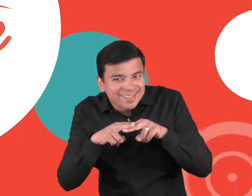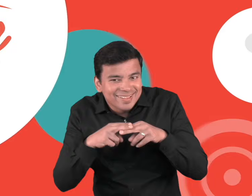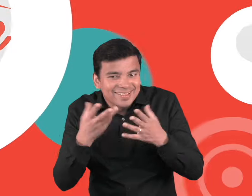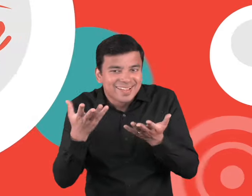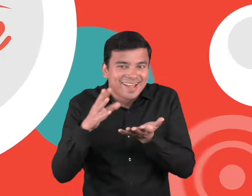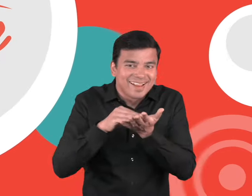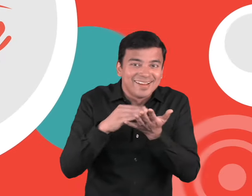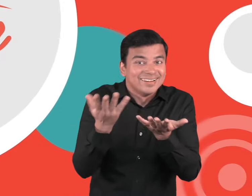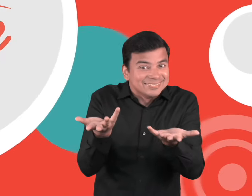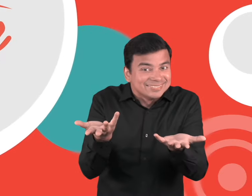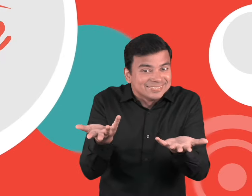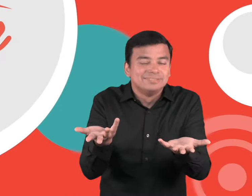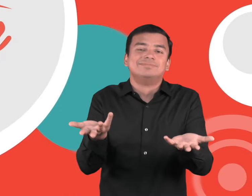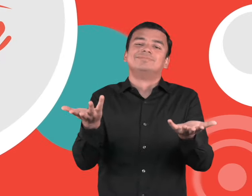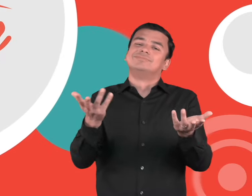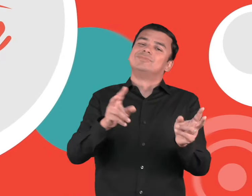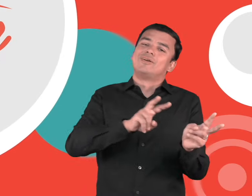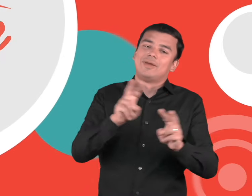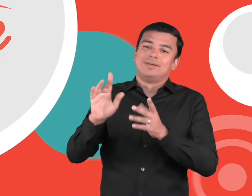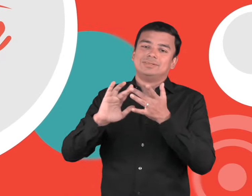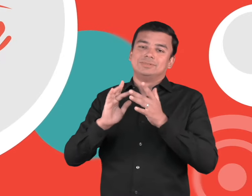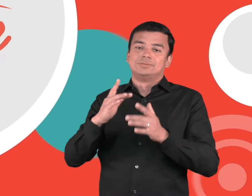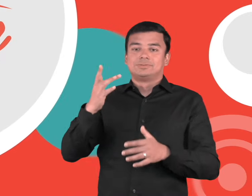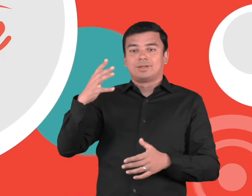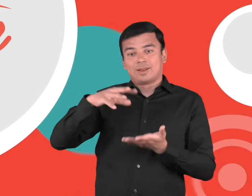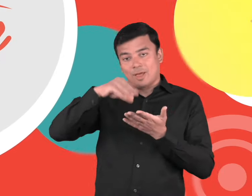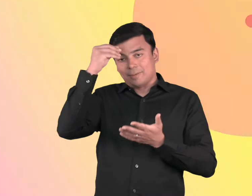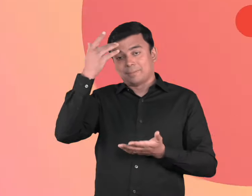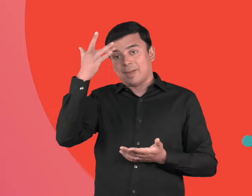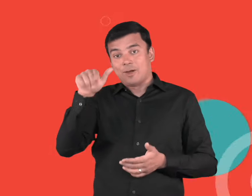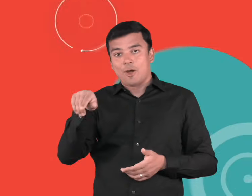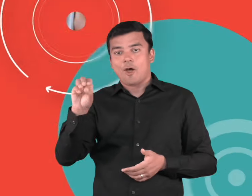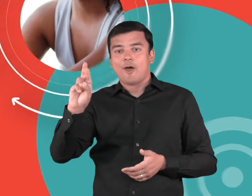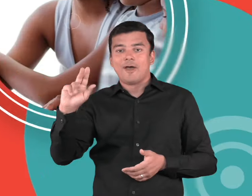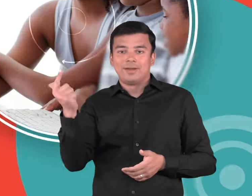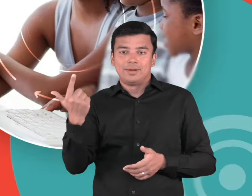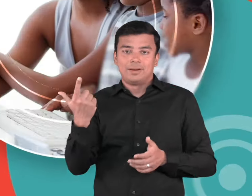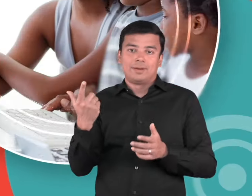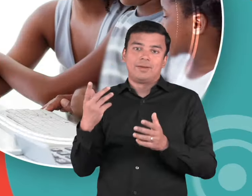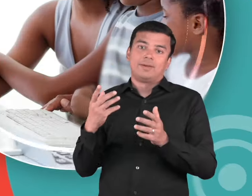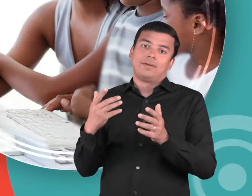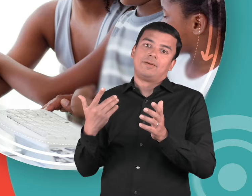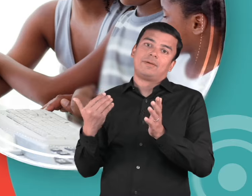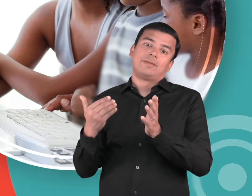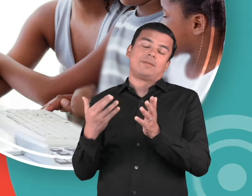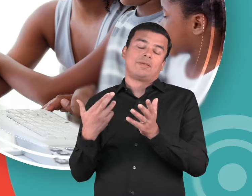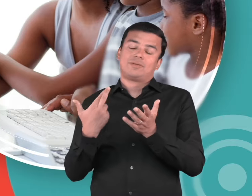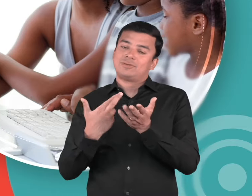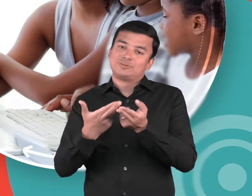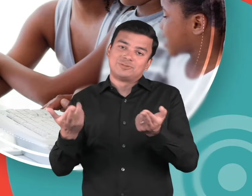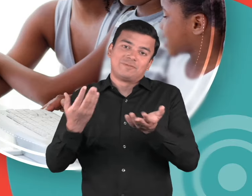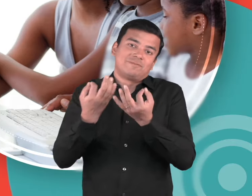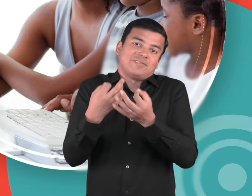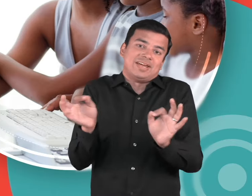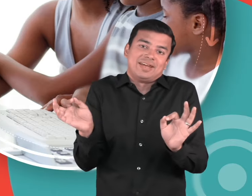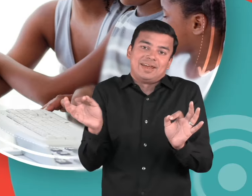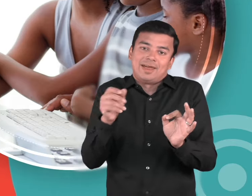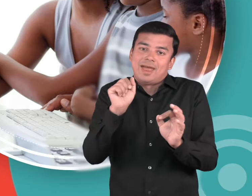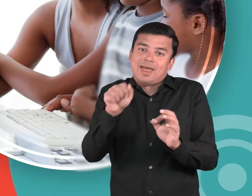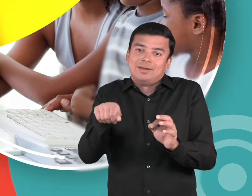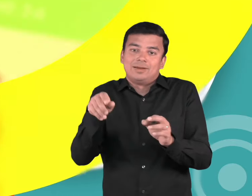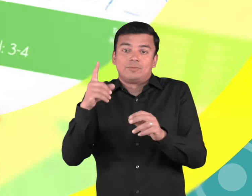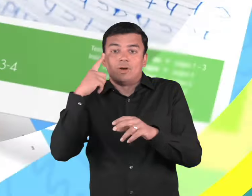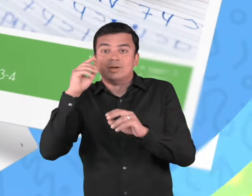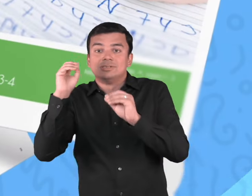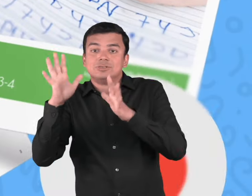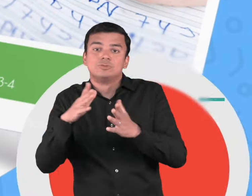friends hope you had fun learning with us visit us at learn.org for thousands of free